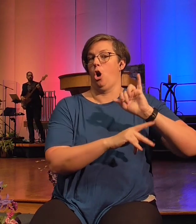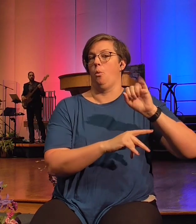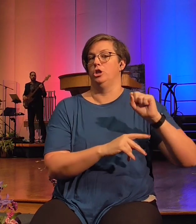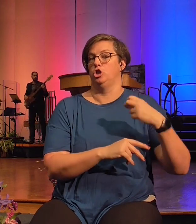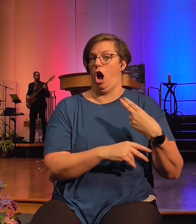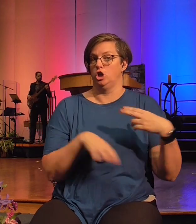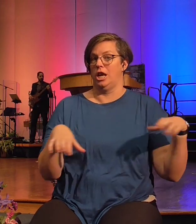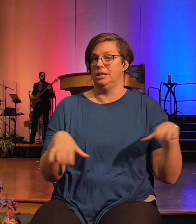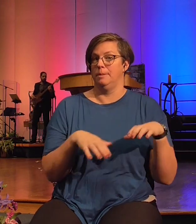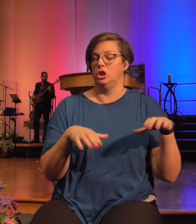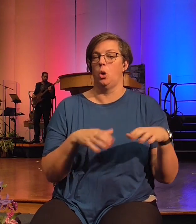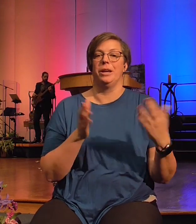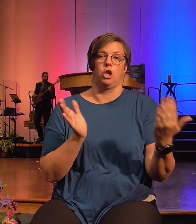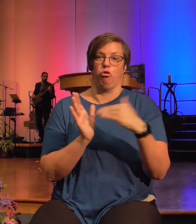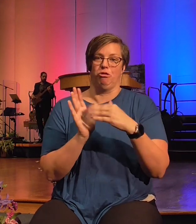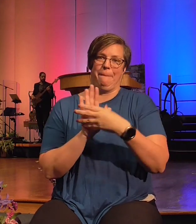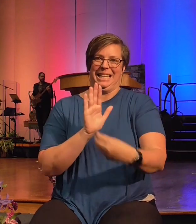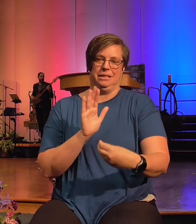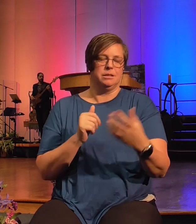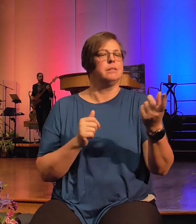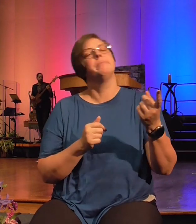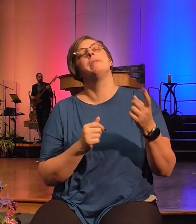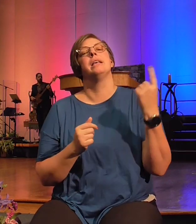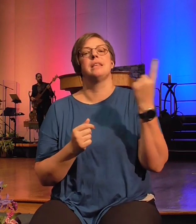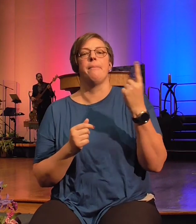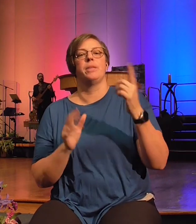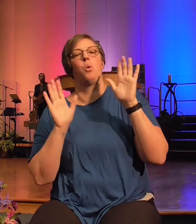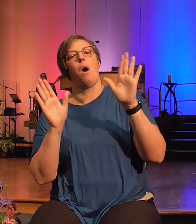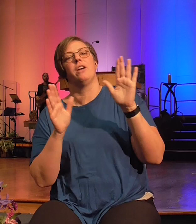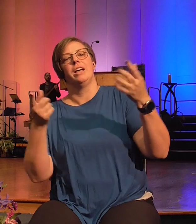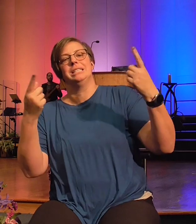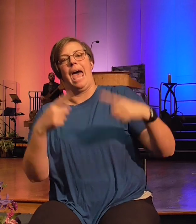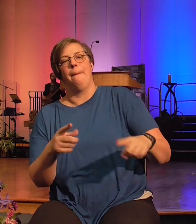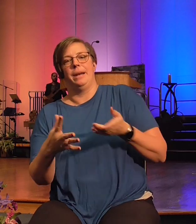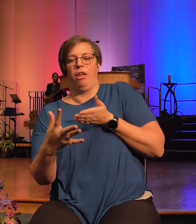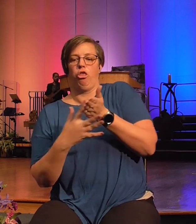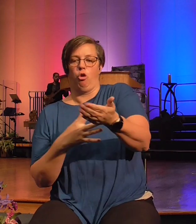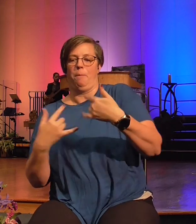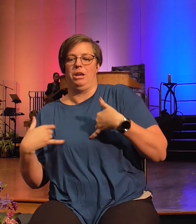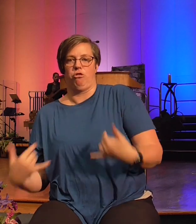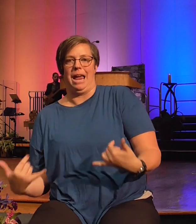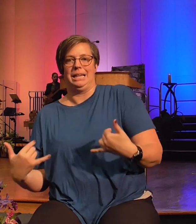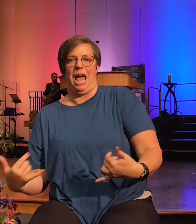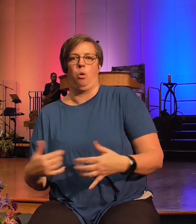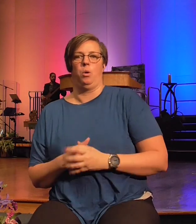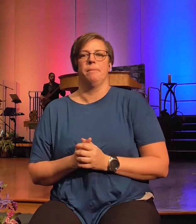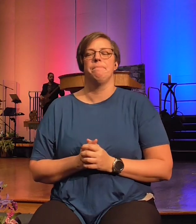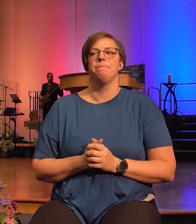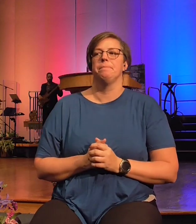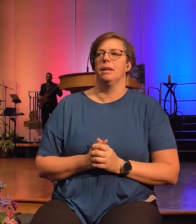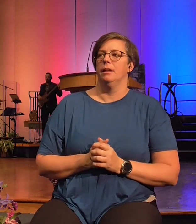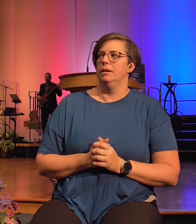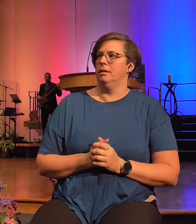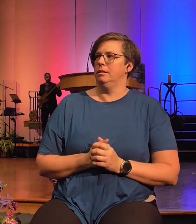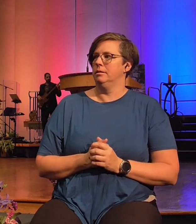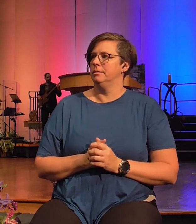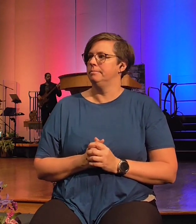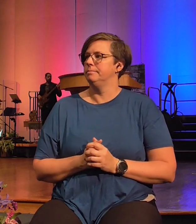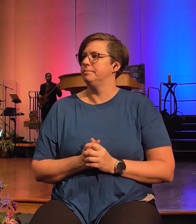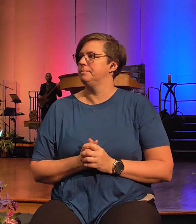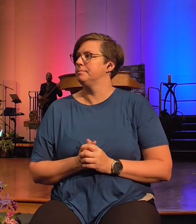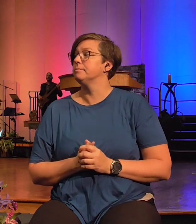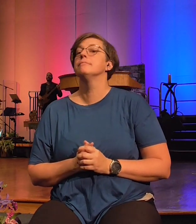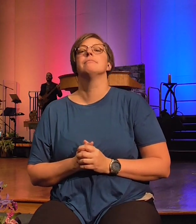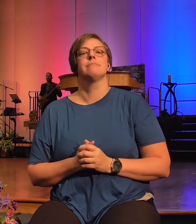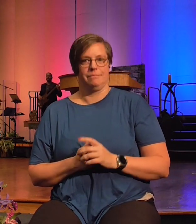so please repeat after me. Something wonderful is happening through me right now. Something wonderful is happening through me right now. It is